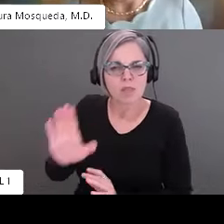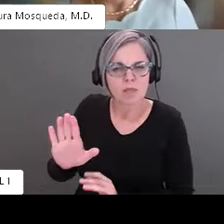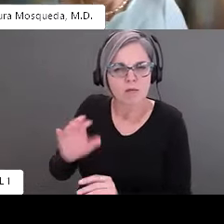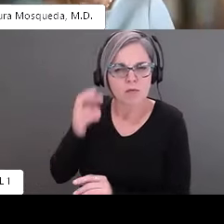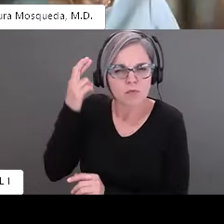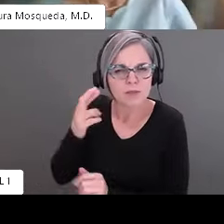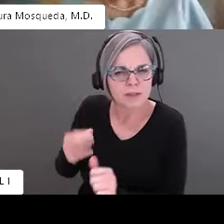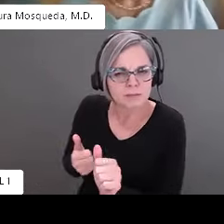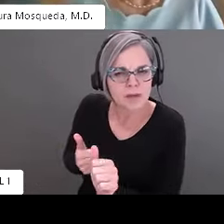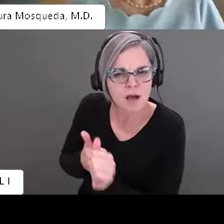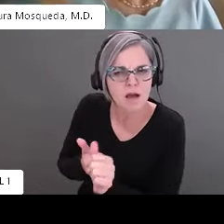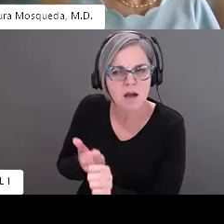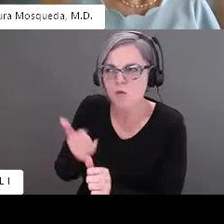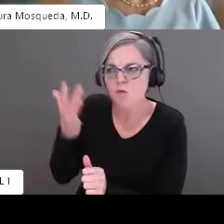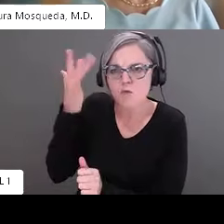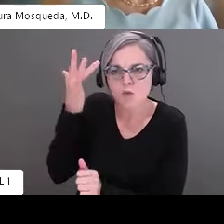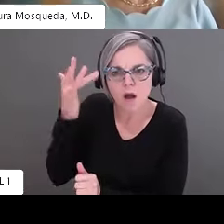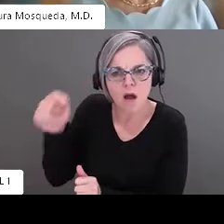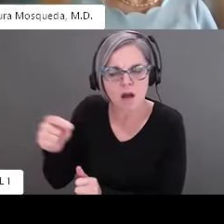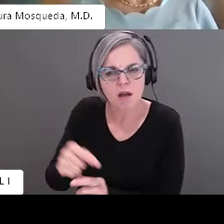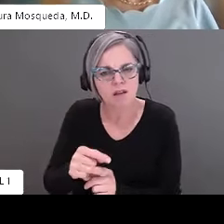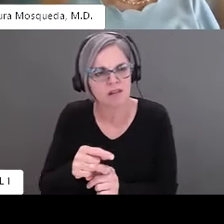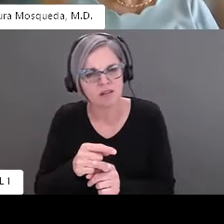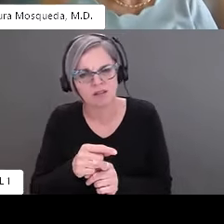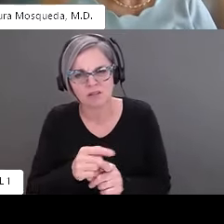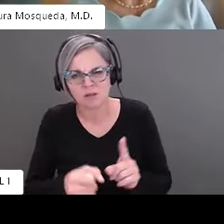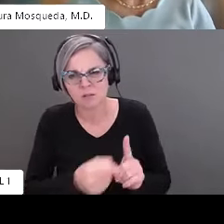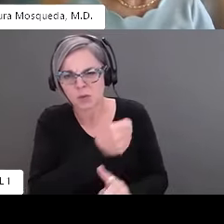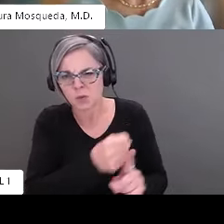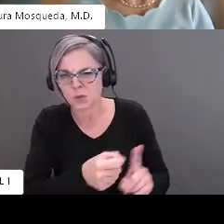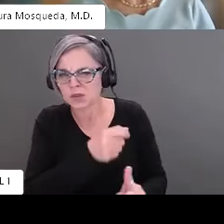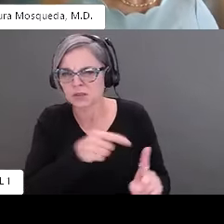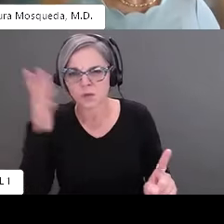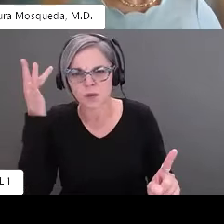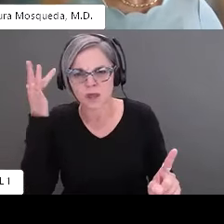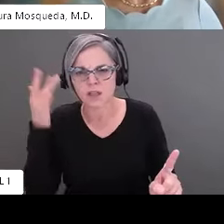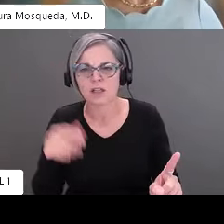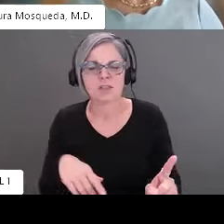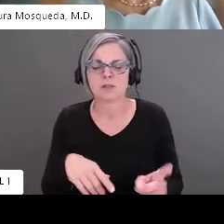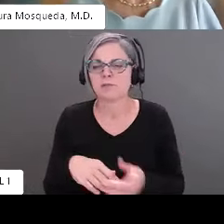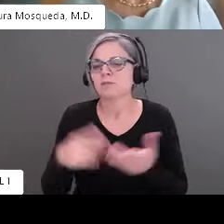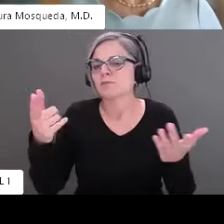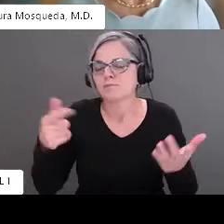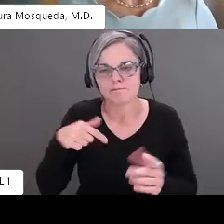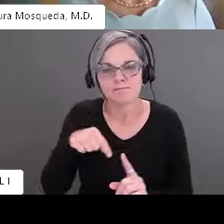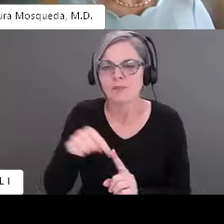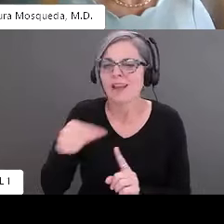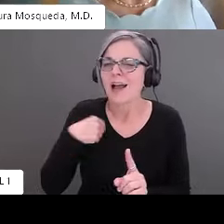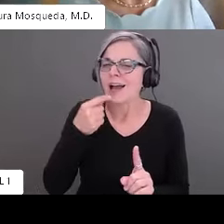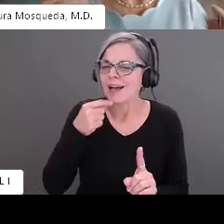insight. So that's when I look for other allies. It might be other families or other social